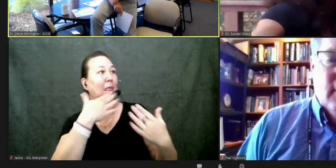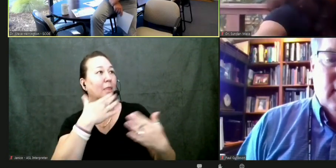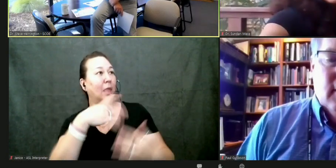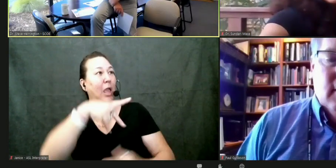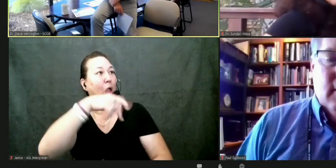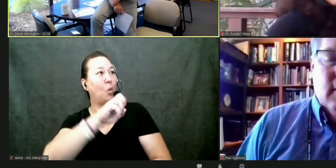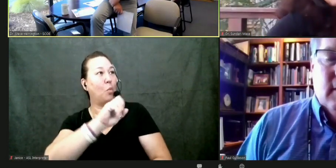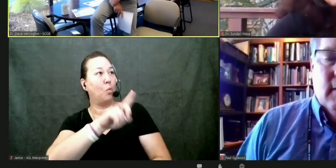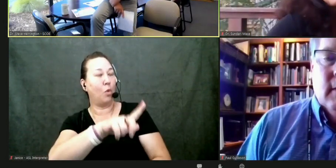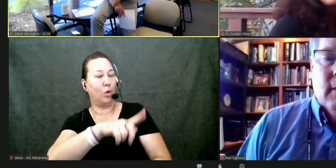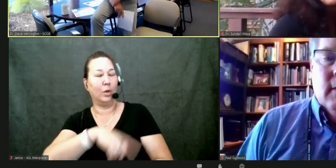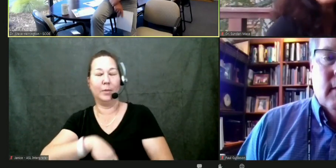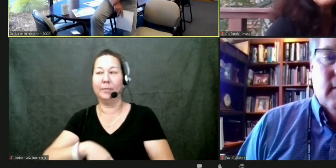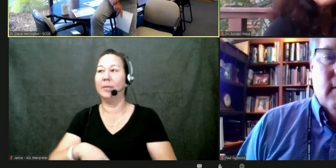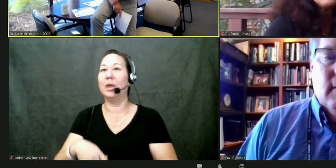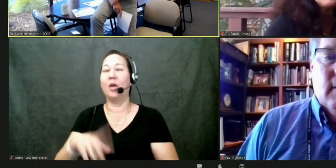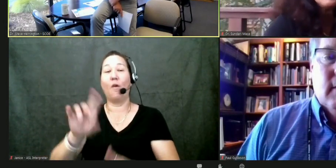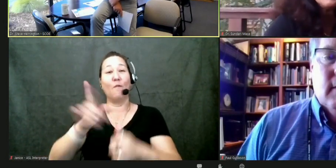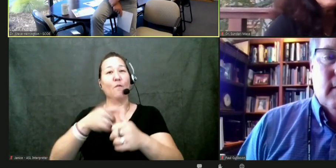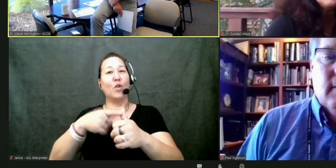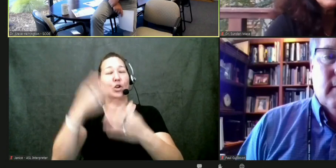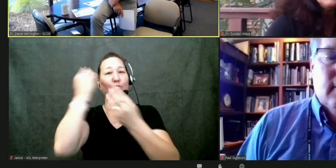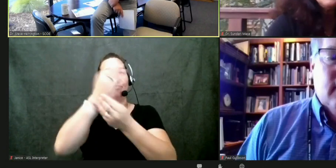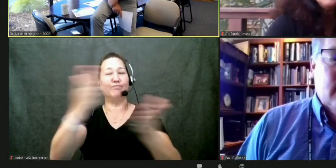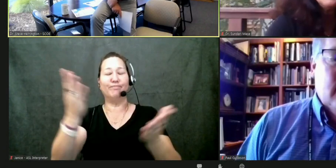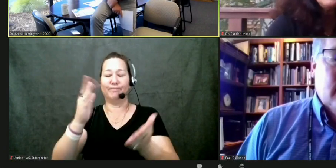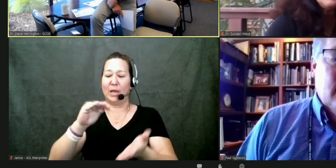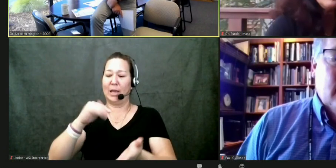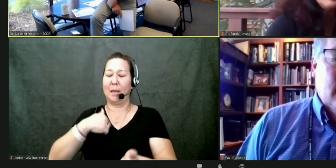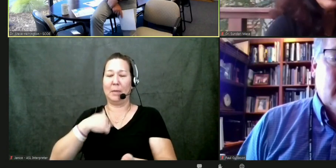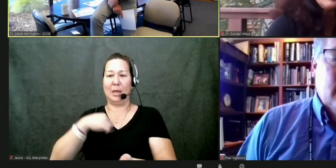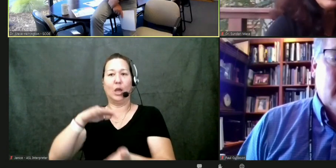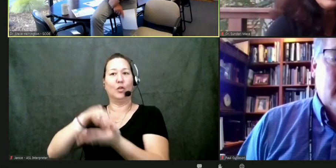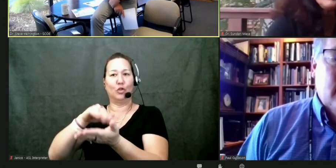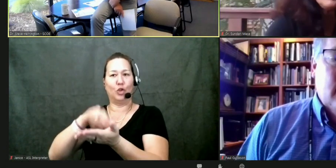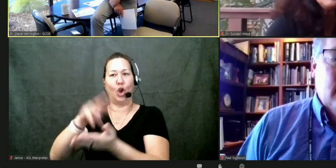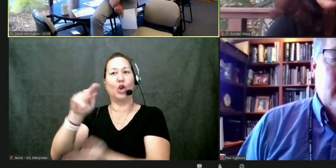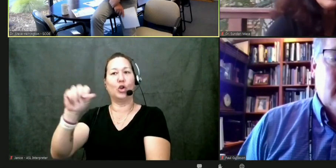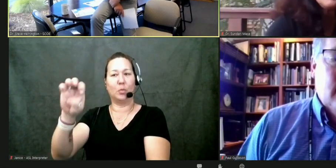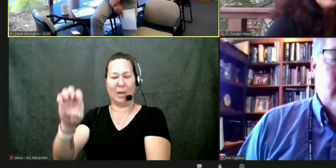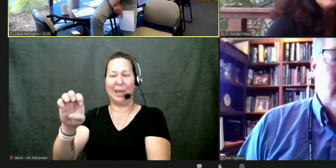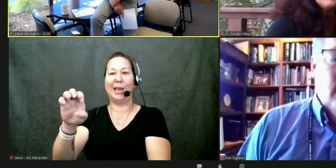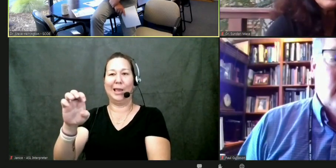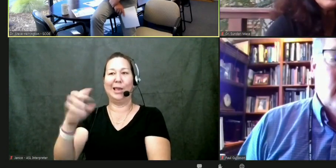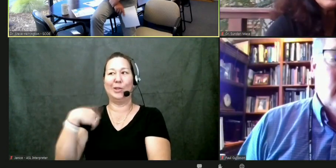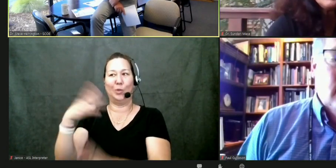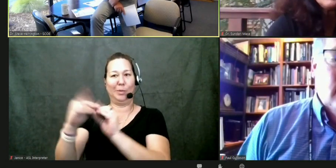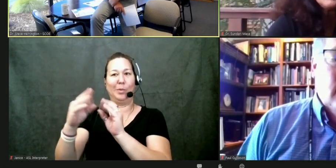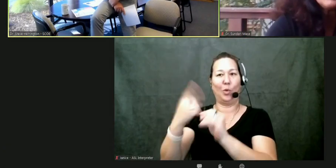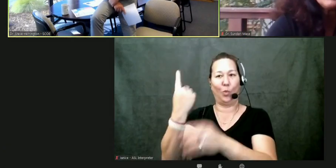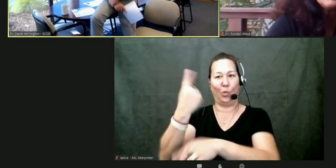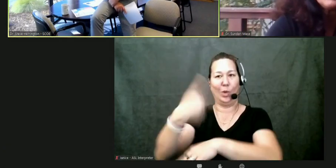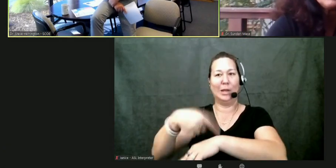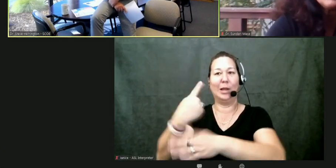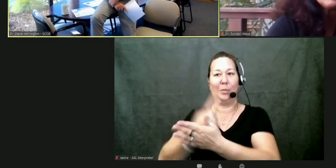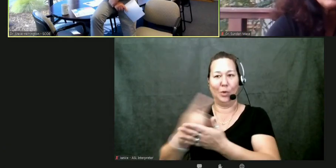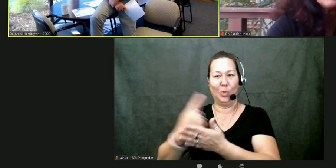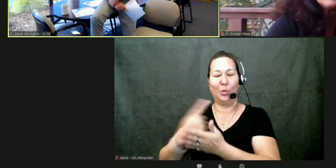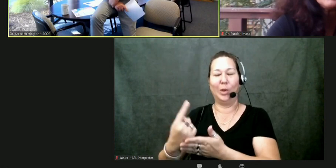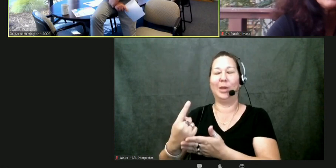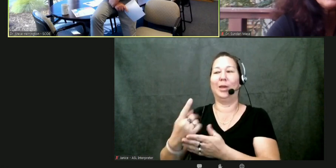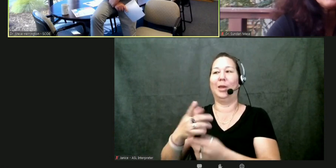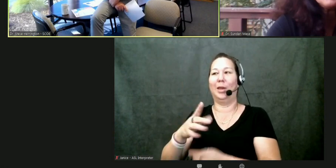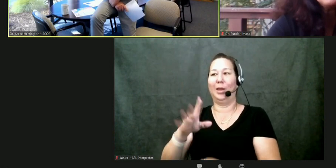First of all, Dr. Mace and I have been working and meeting regularly once a week on case reviews as it relates to students, schools,